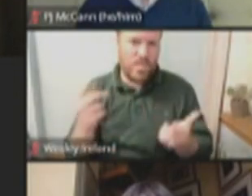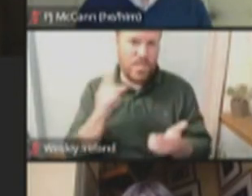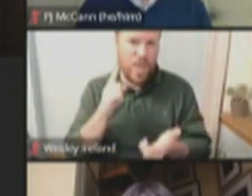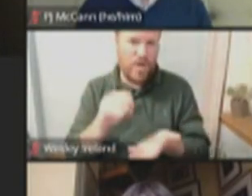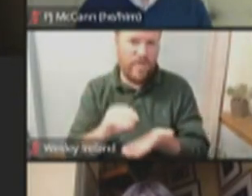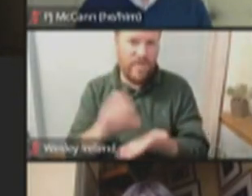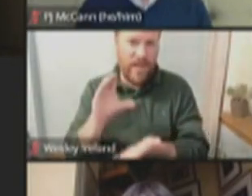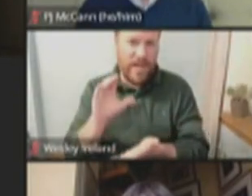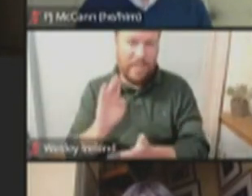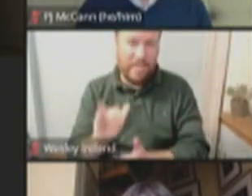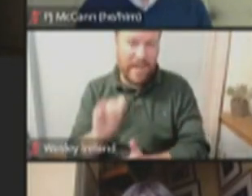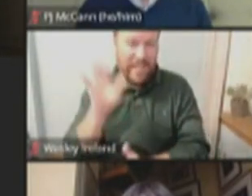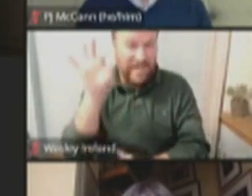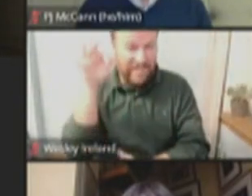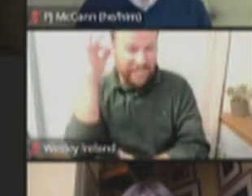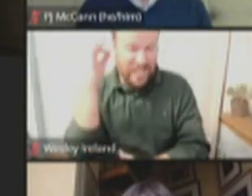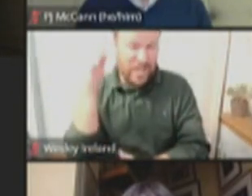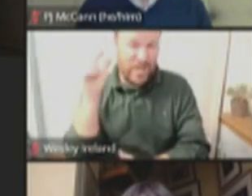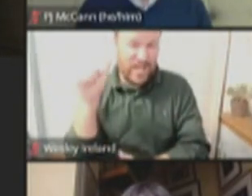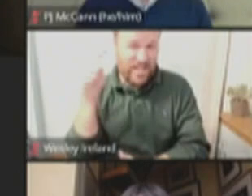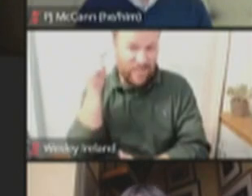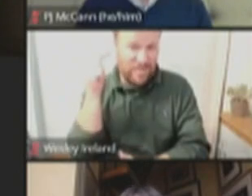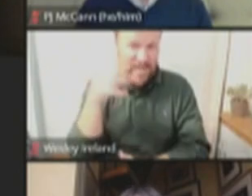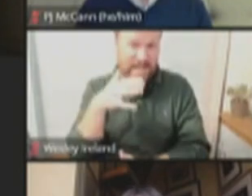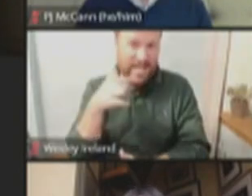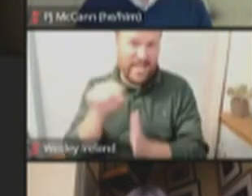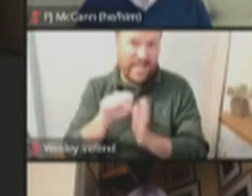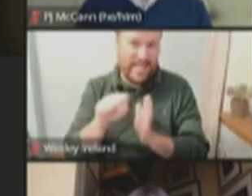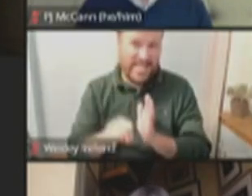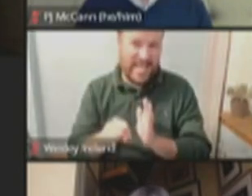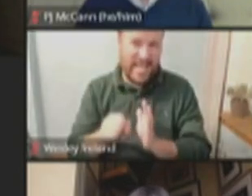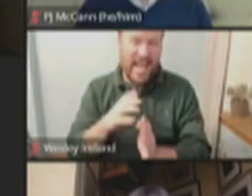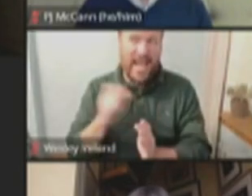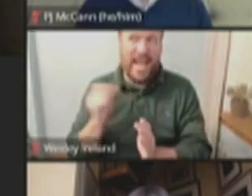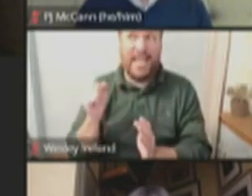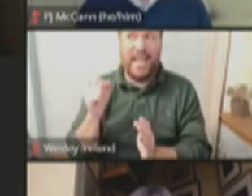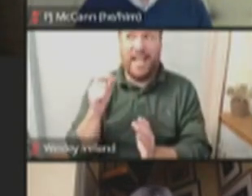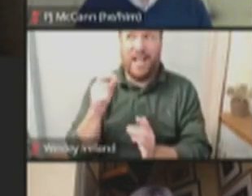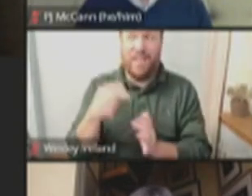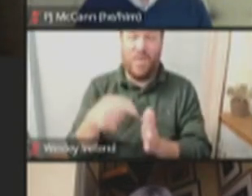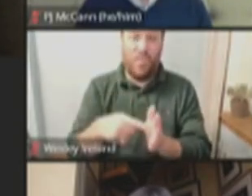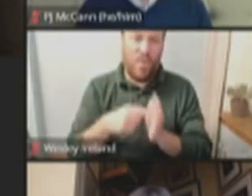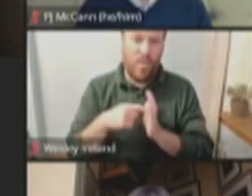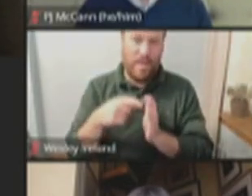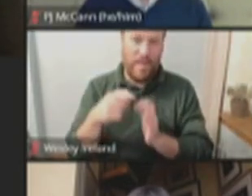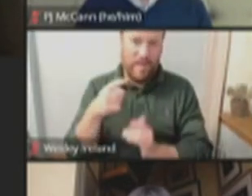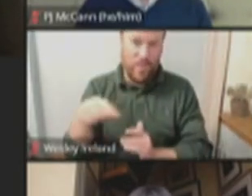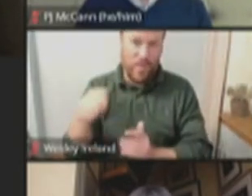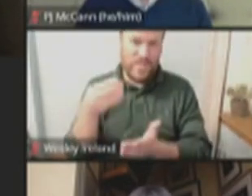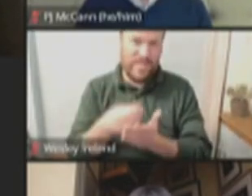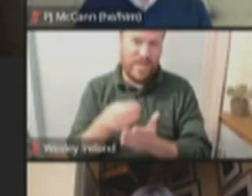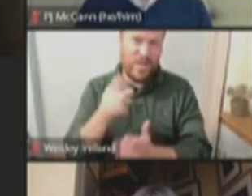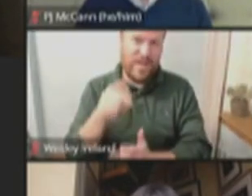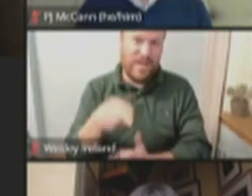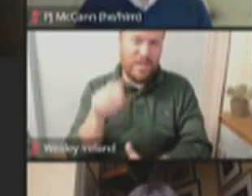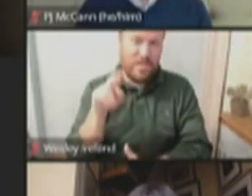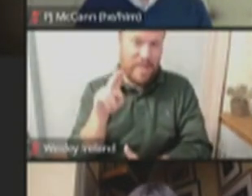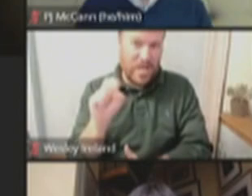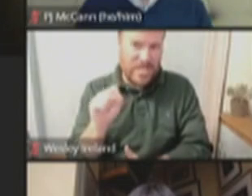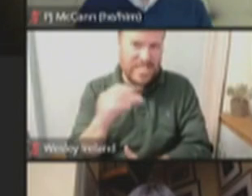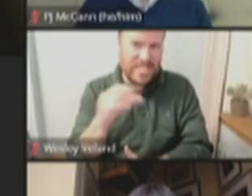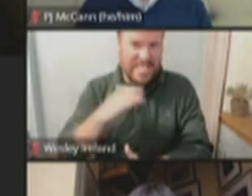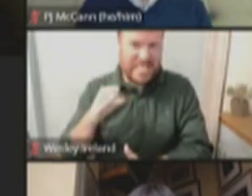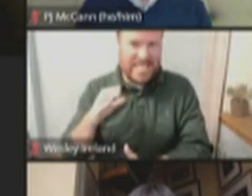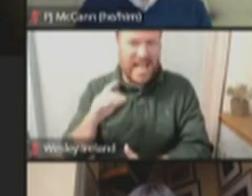not all of the resources, because some of them are funded by the federal government and some by the state. and they